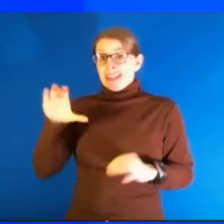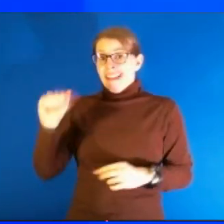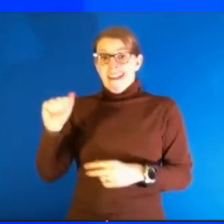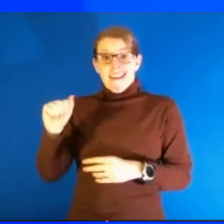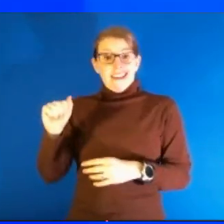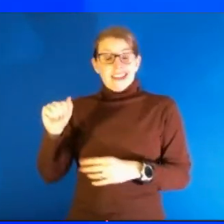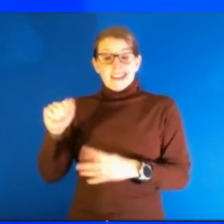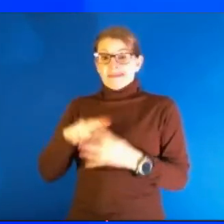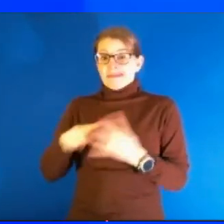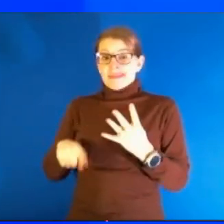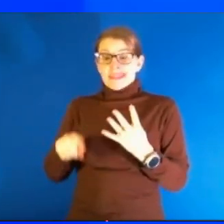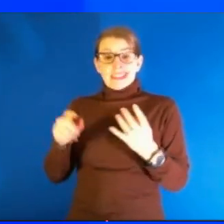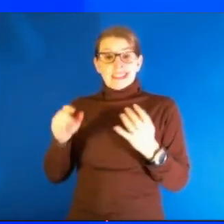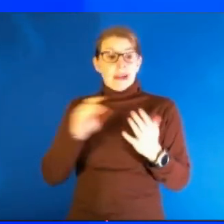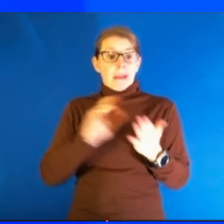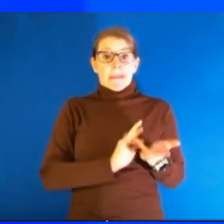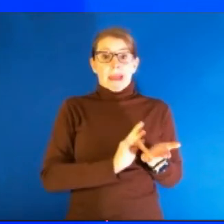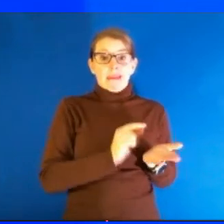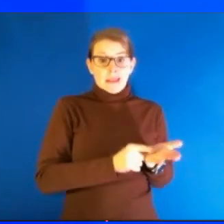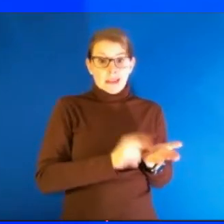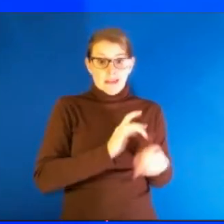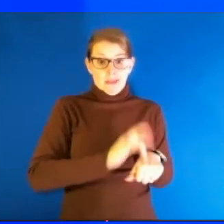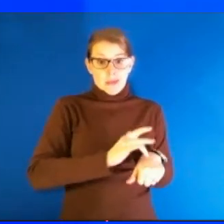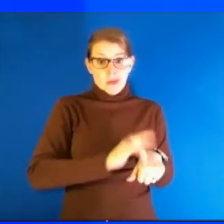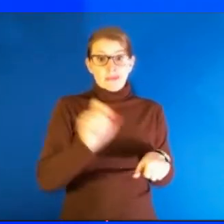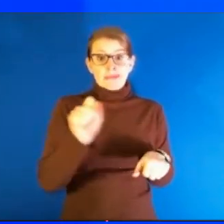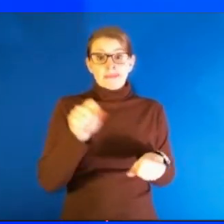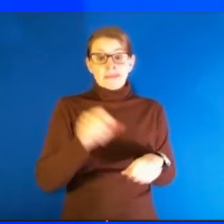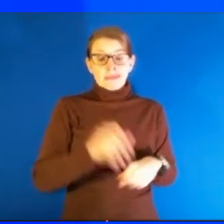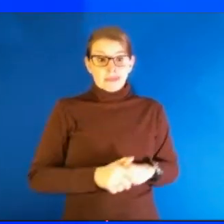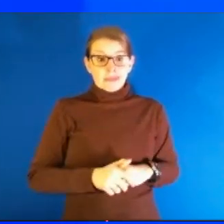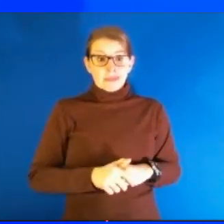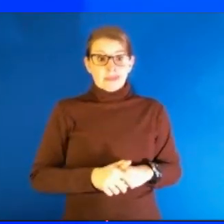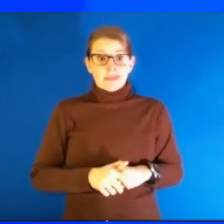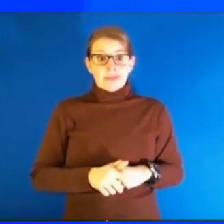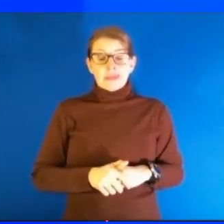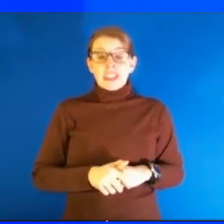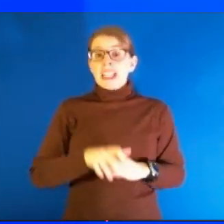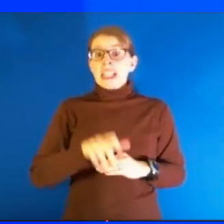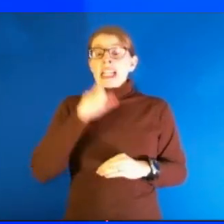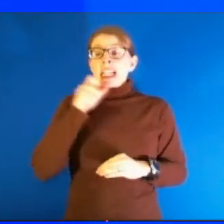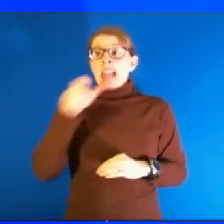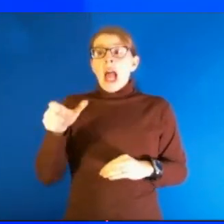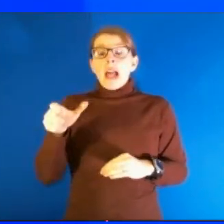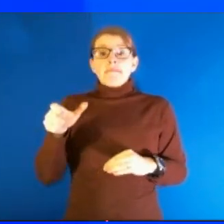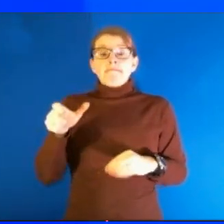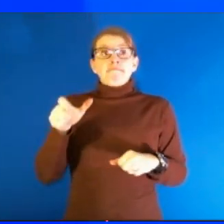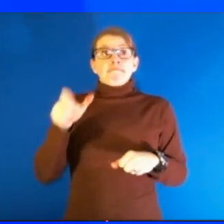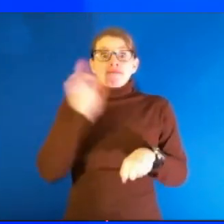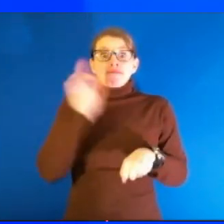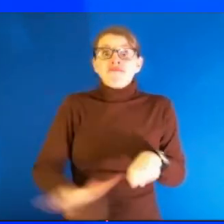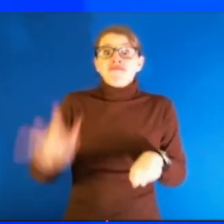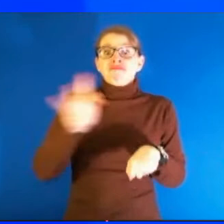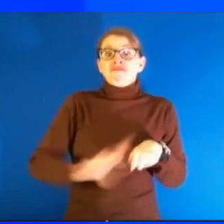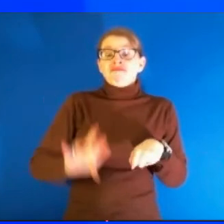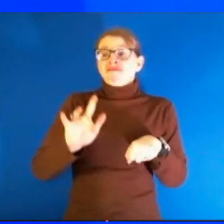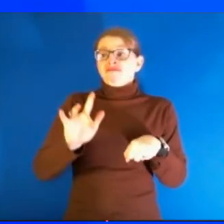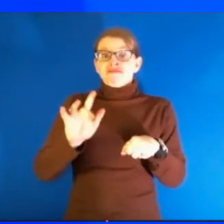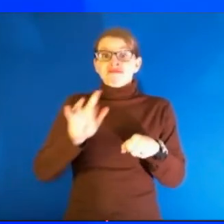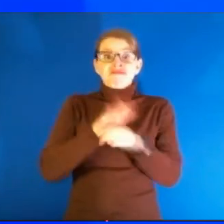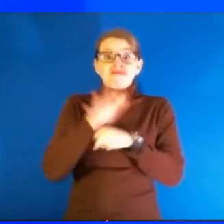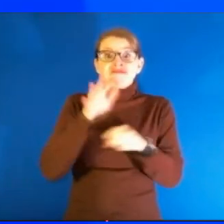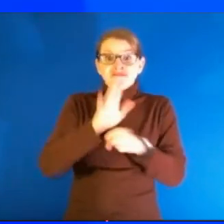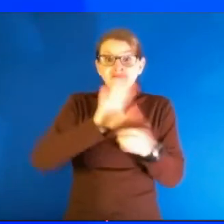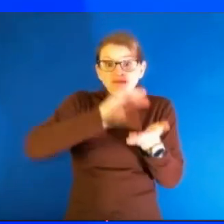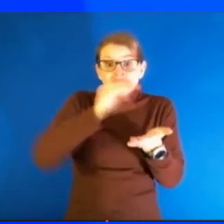Those pills are available. They're not widely available, and I haven't checked this last few days, but